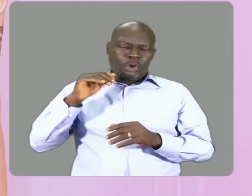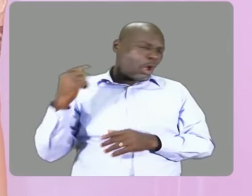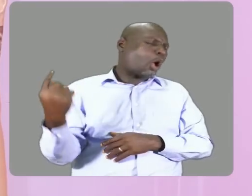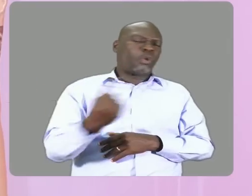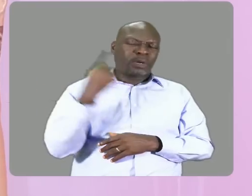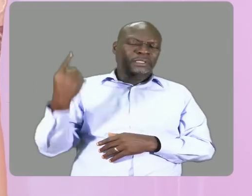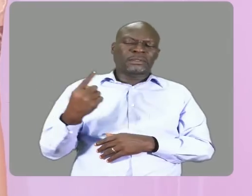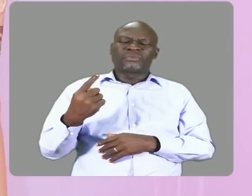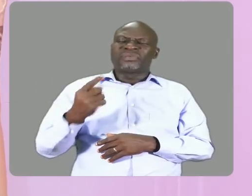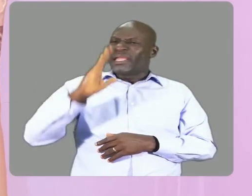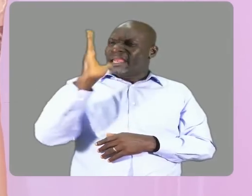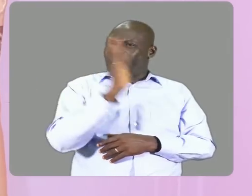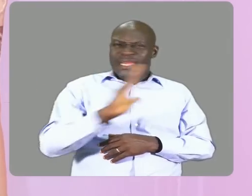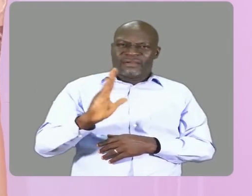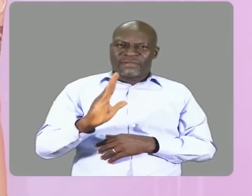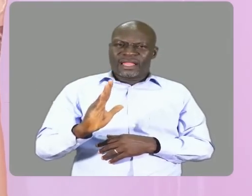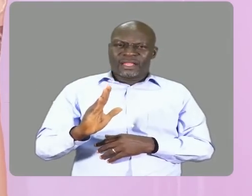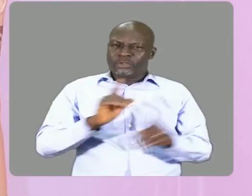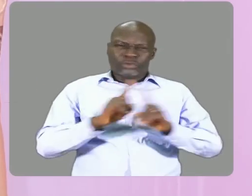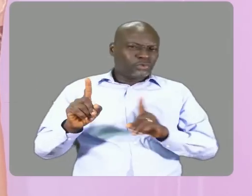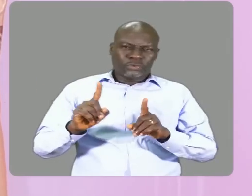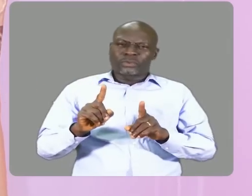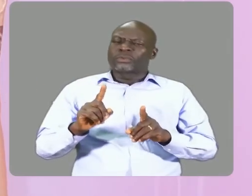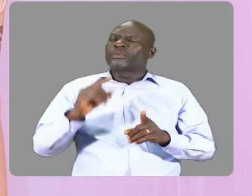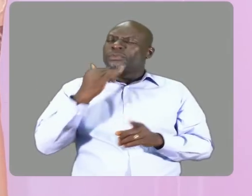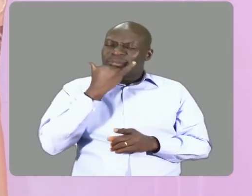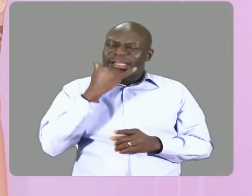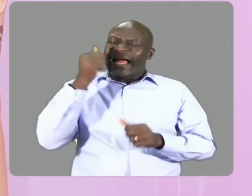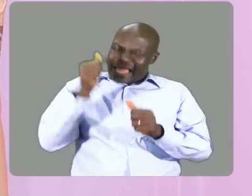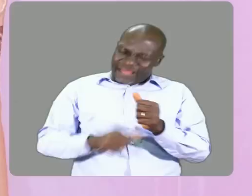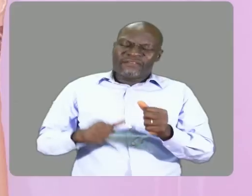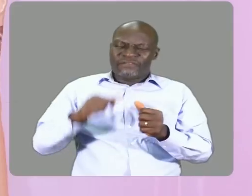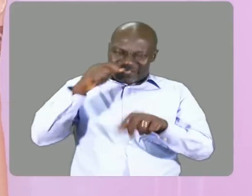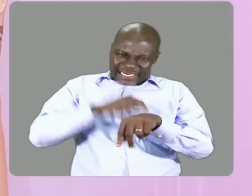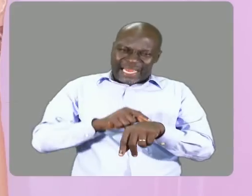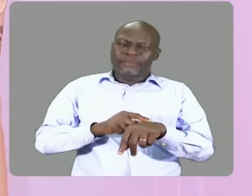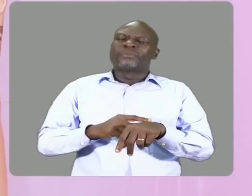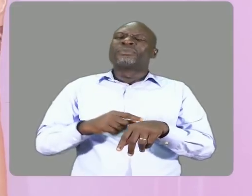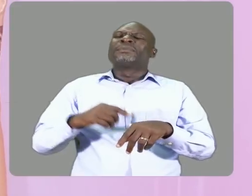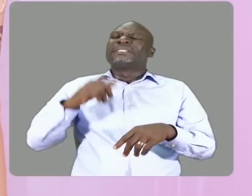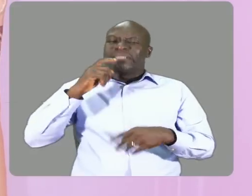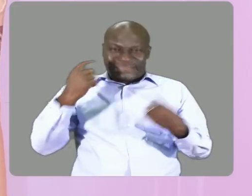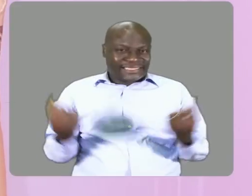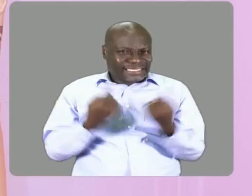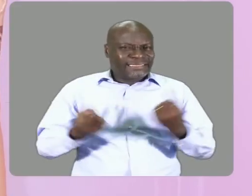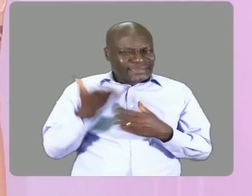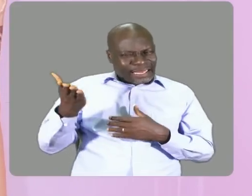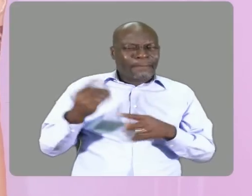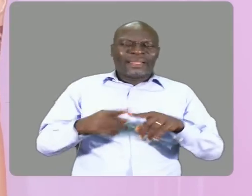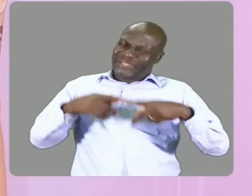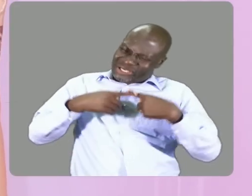will be bonny and your friend will be papa. Into all pray, no idea, a year, and the asher a radi de concranimo